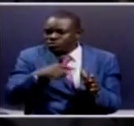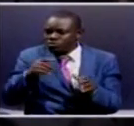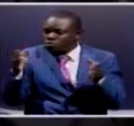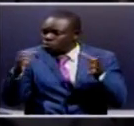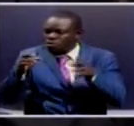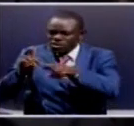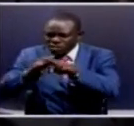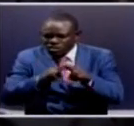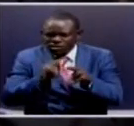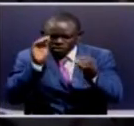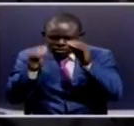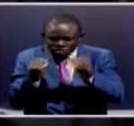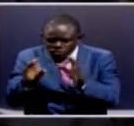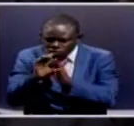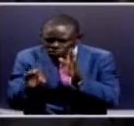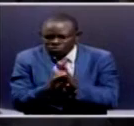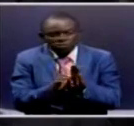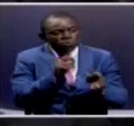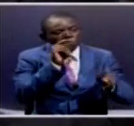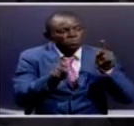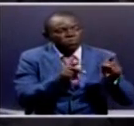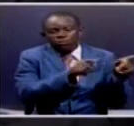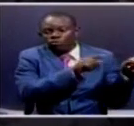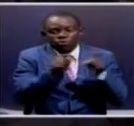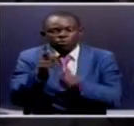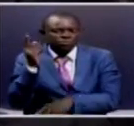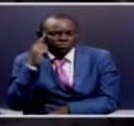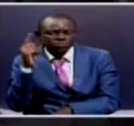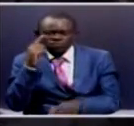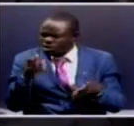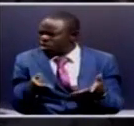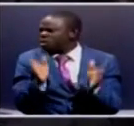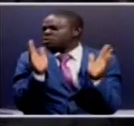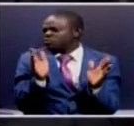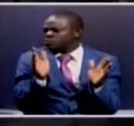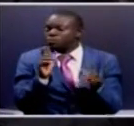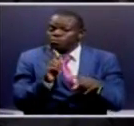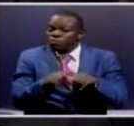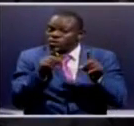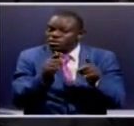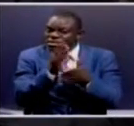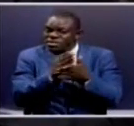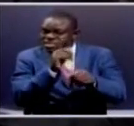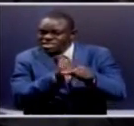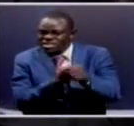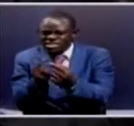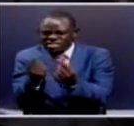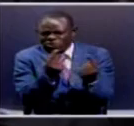demands, they can hold their proceedings in private or in camera.